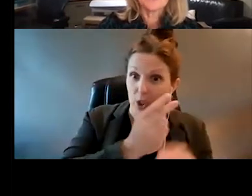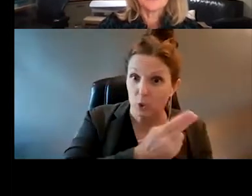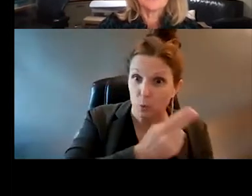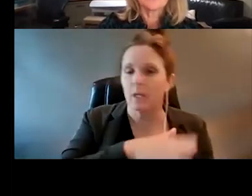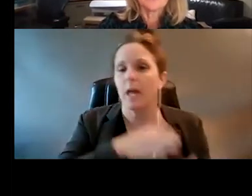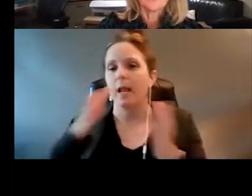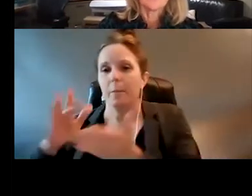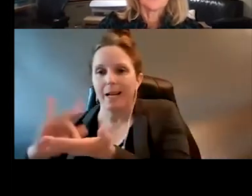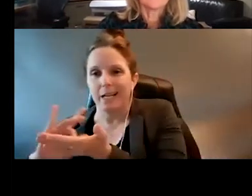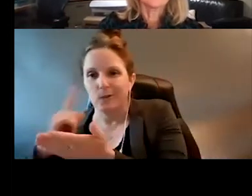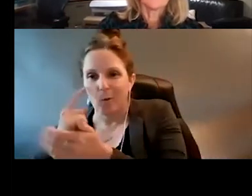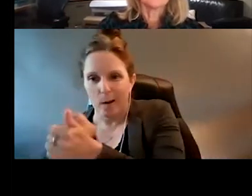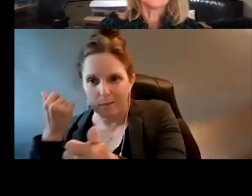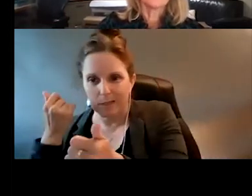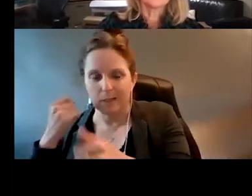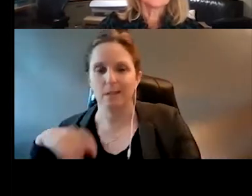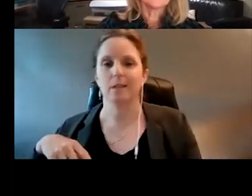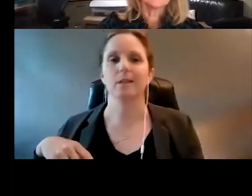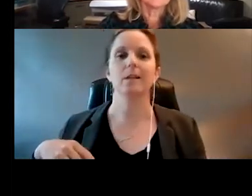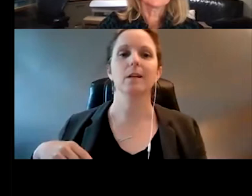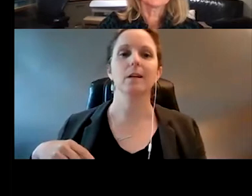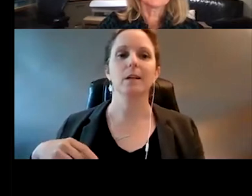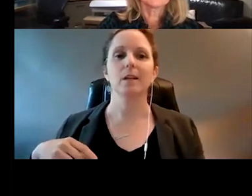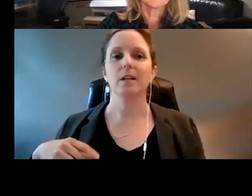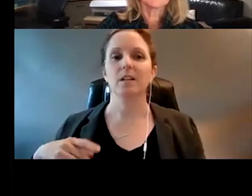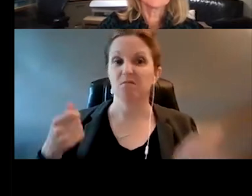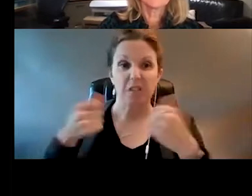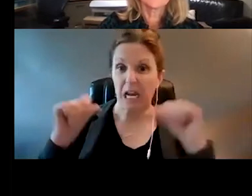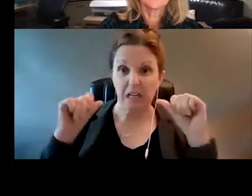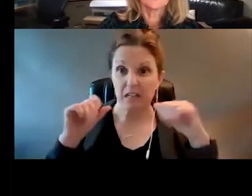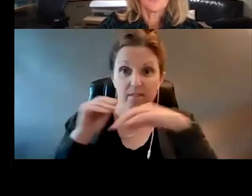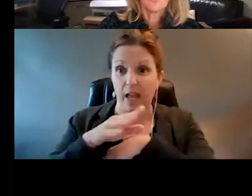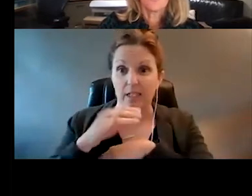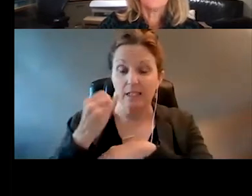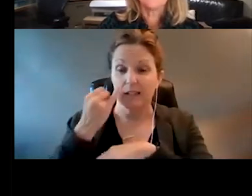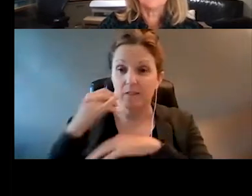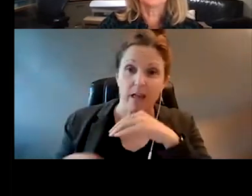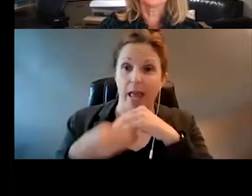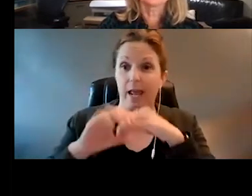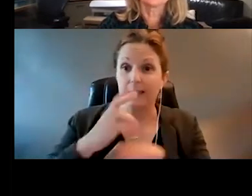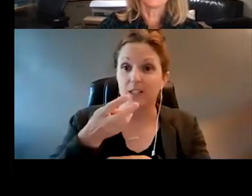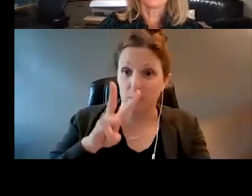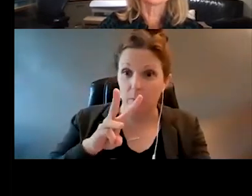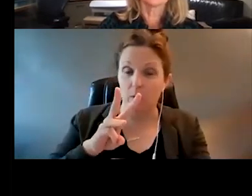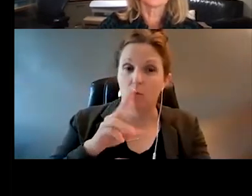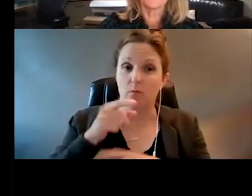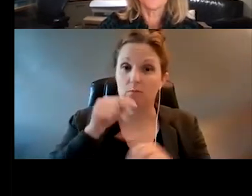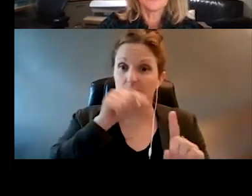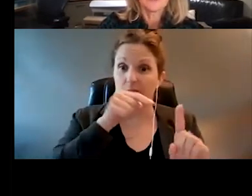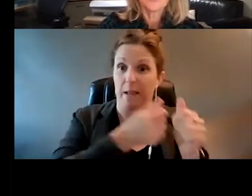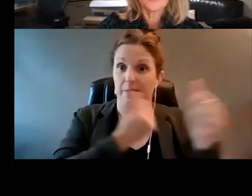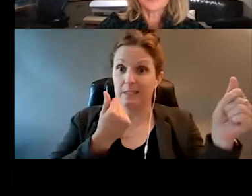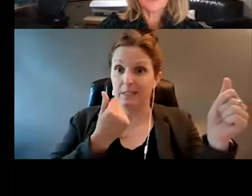So we did what's called a mediation analysis to understand what's the impact of the CHW intervention